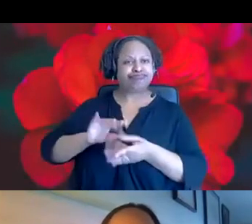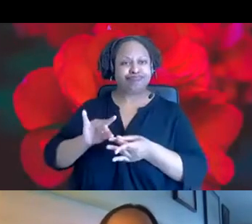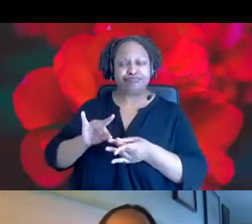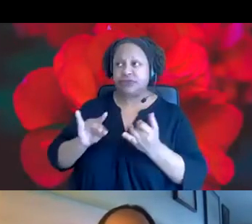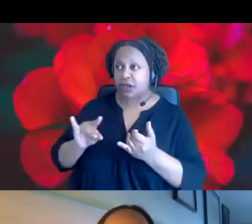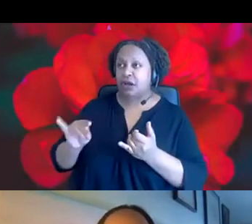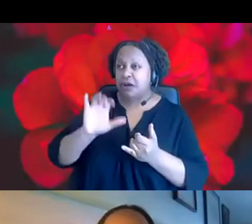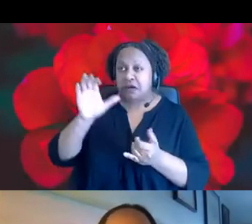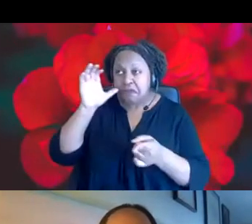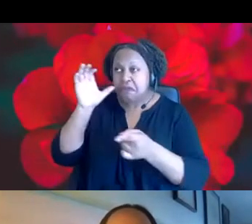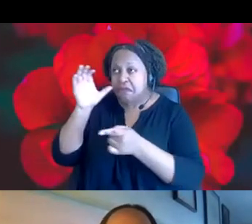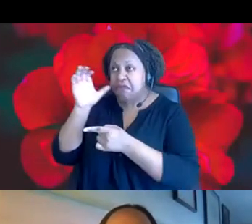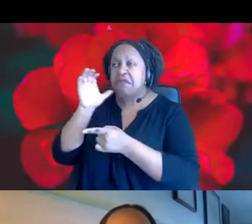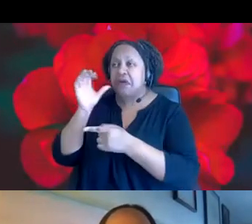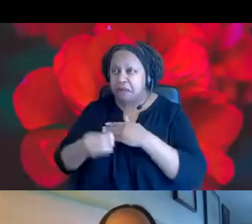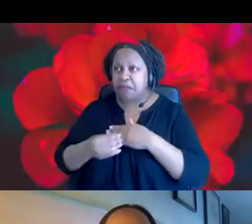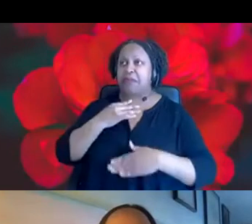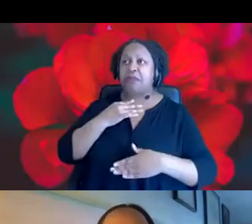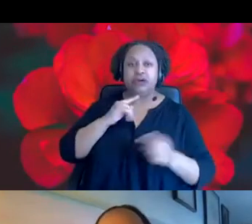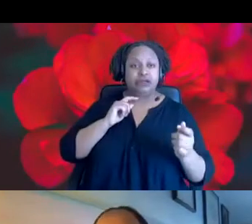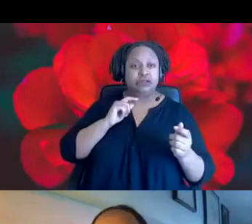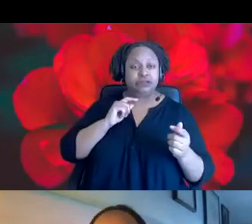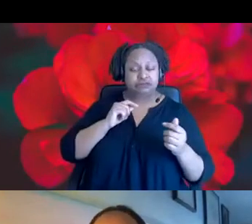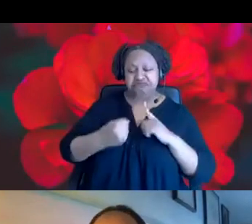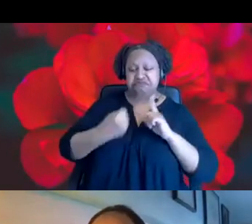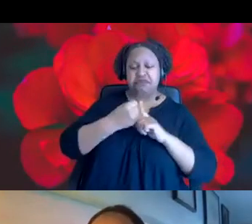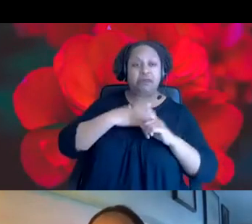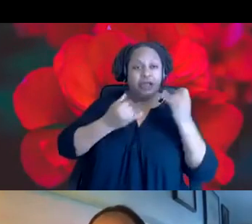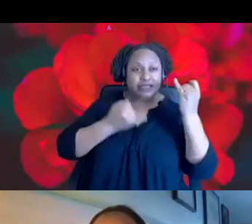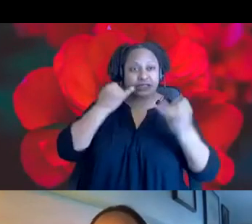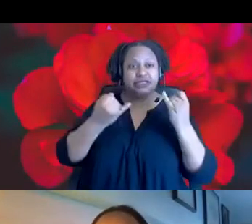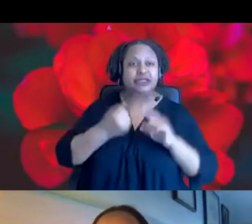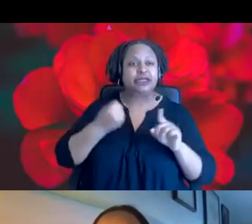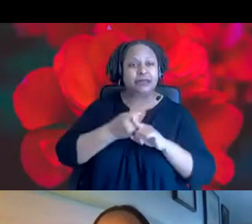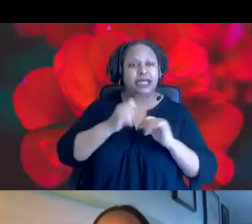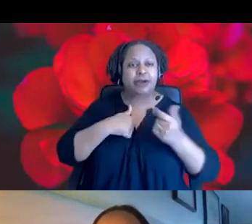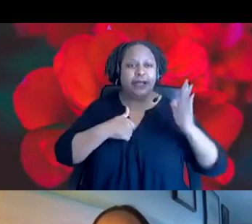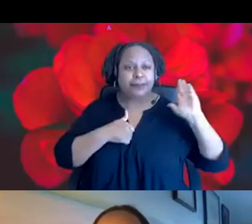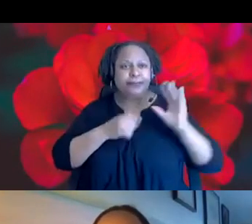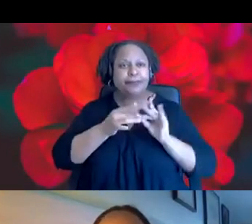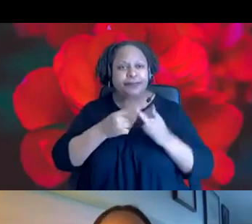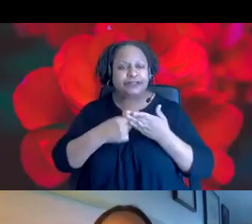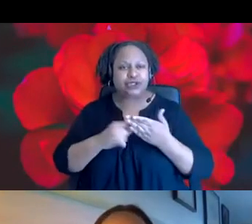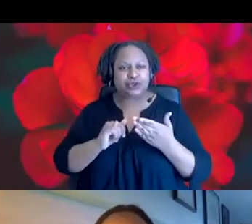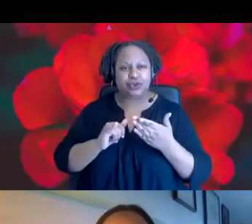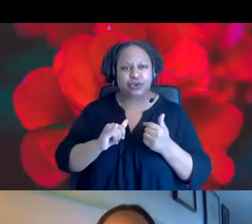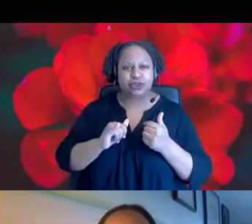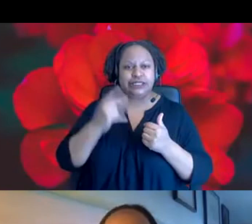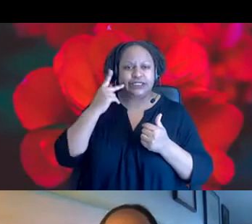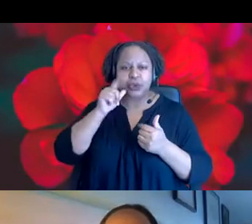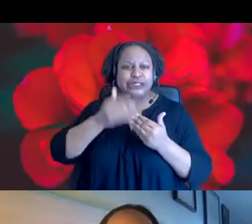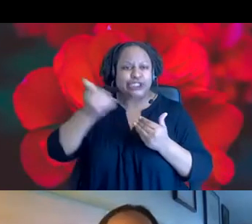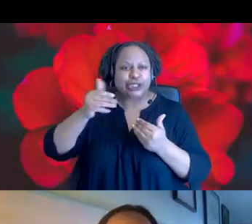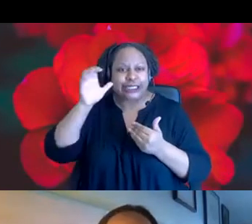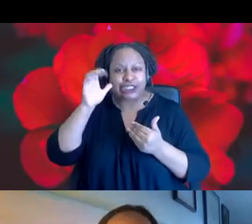and to shape them shape how I speak about them according to who is easiest to listen to, who